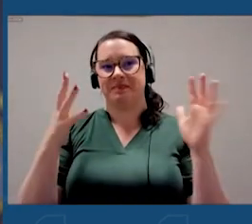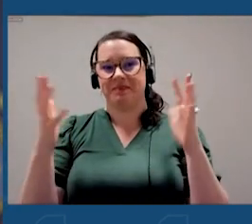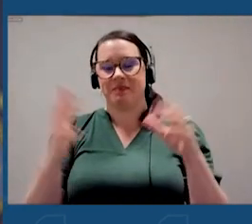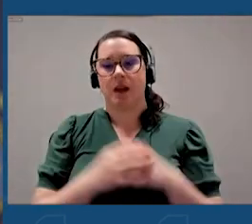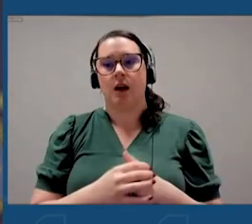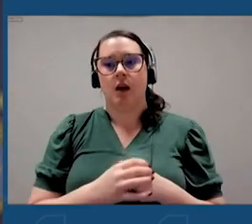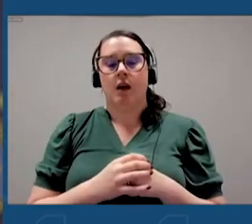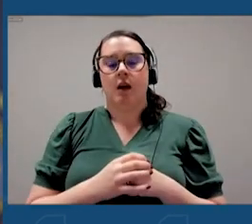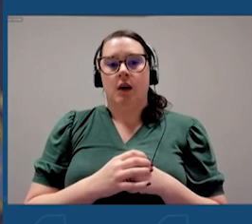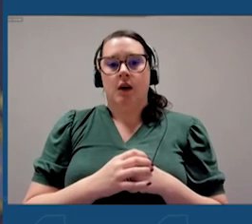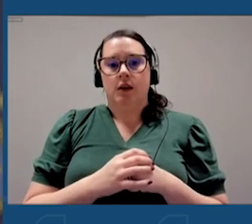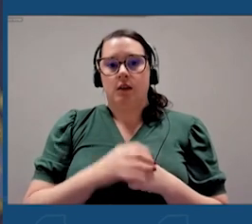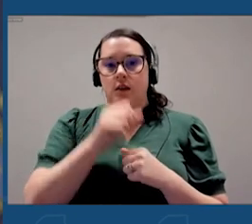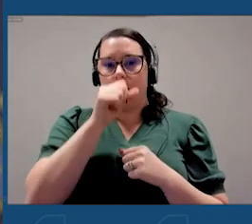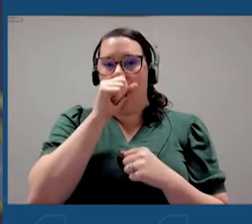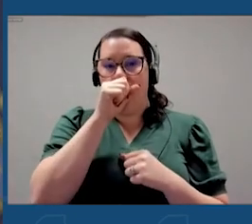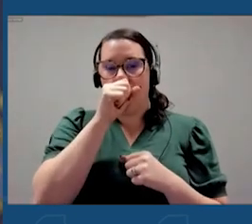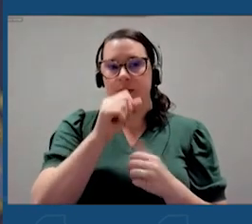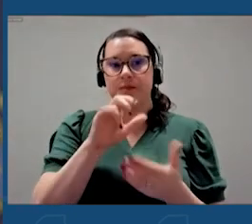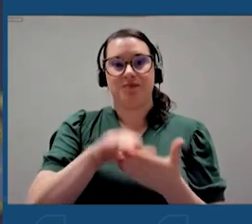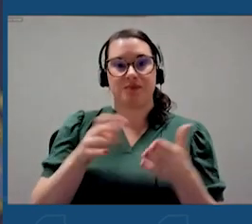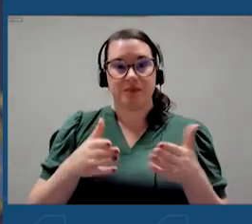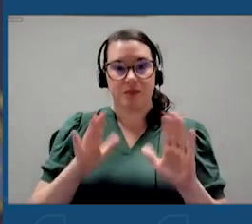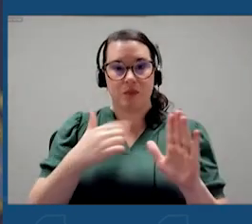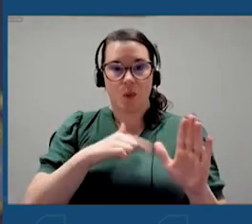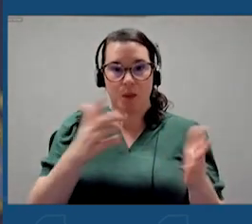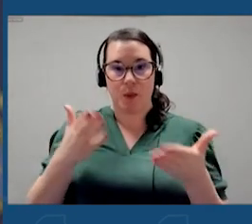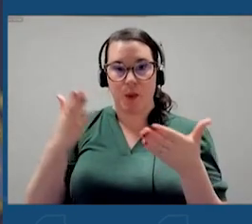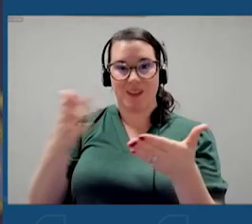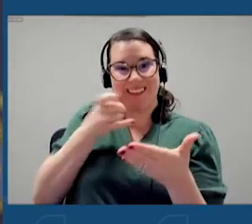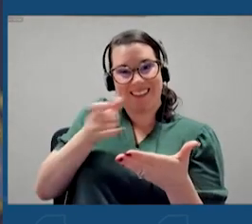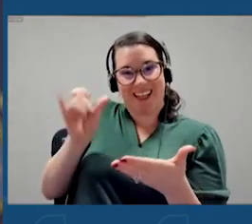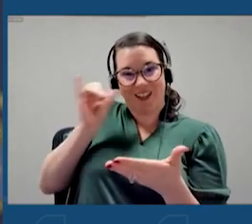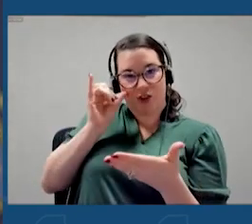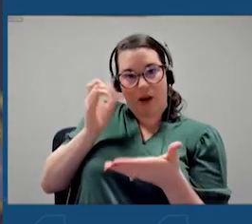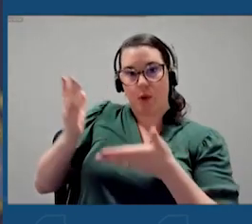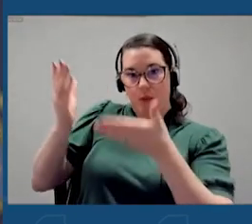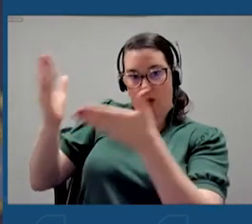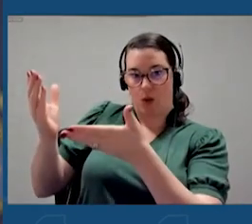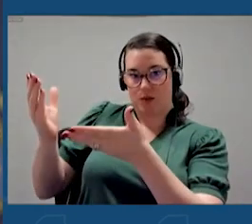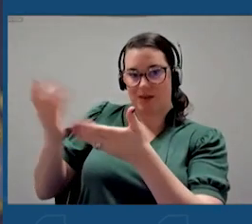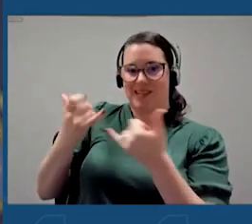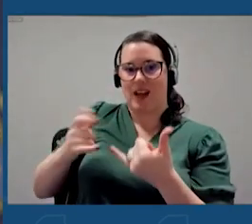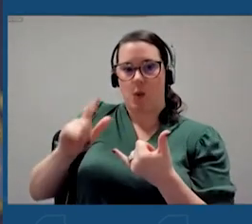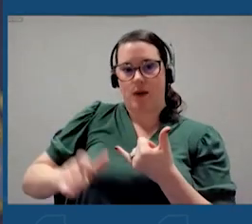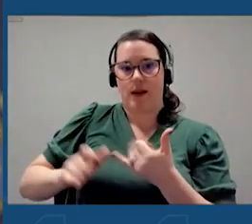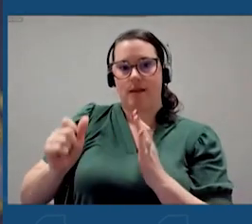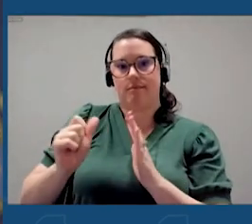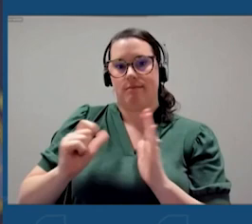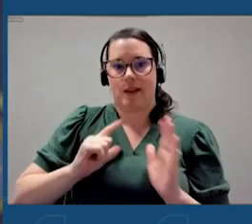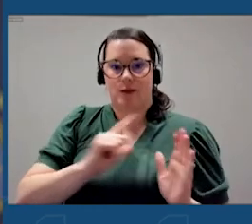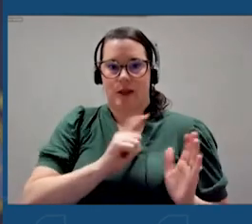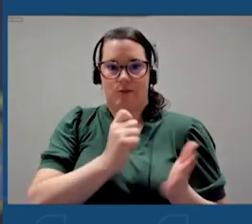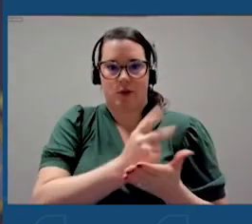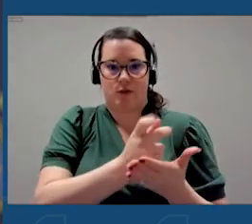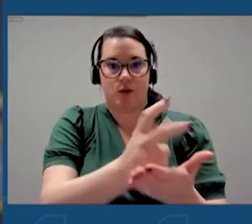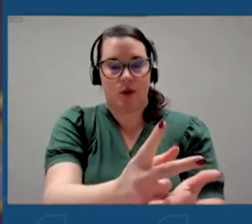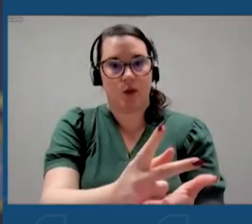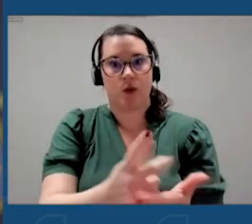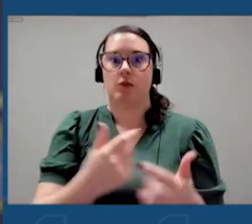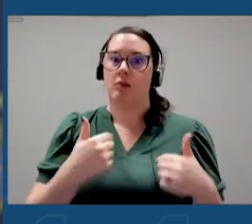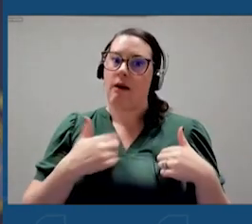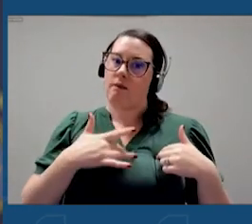So those are the ways we proposed just yesterday. Need to get it through the legislature. I feel confident that we're all on the same page with that